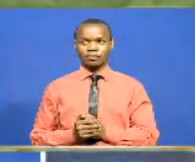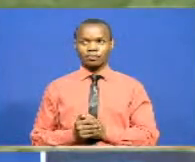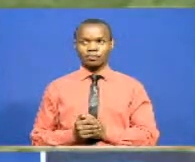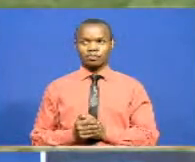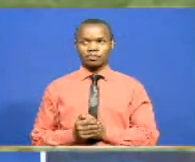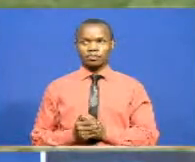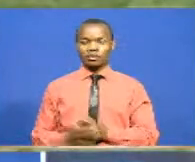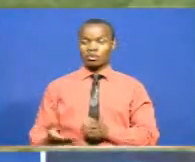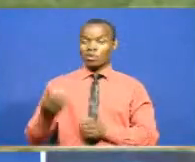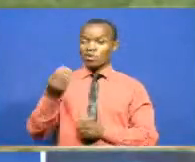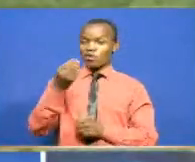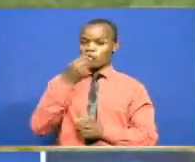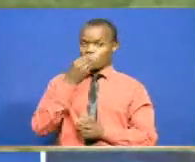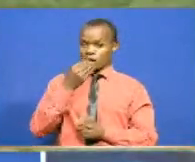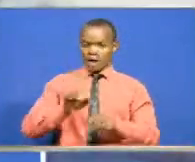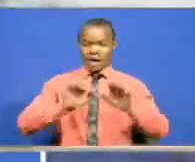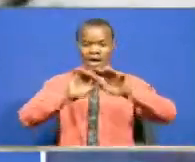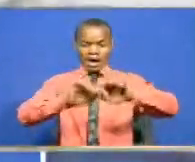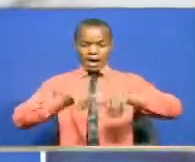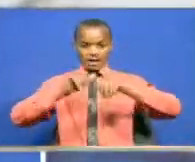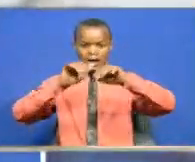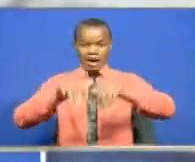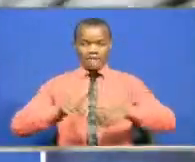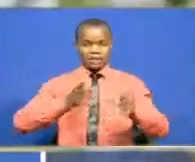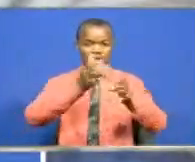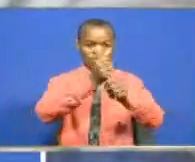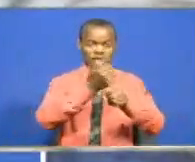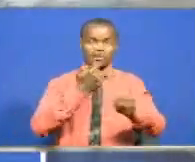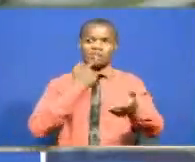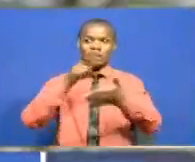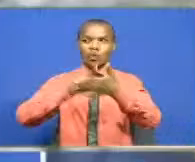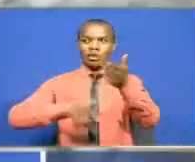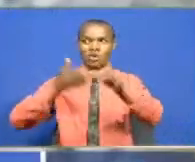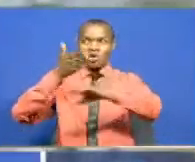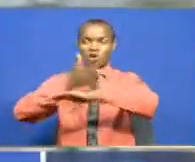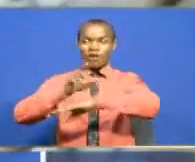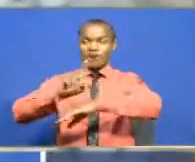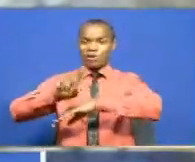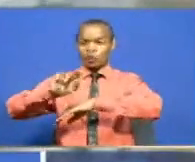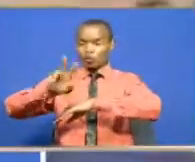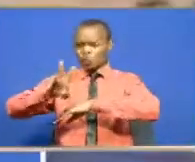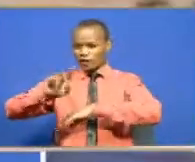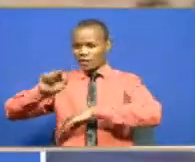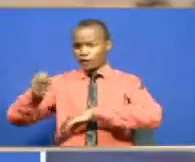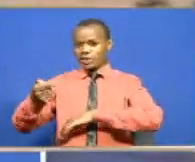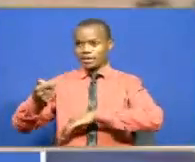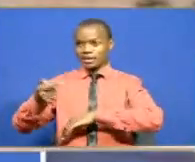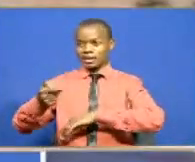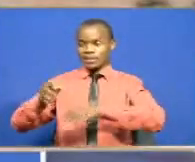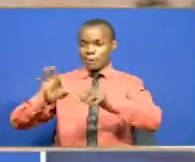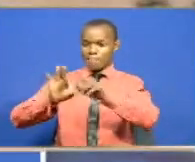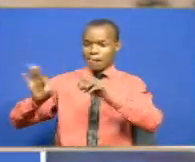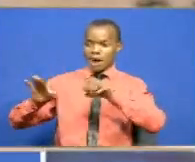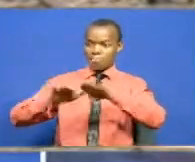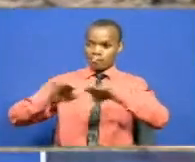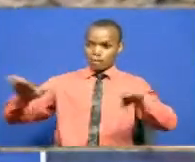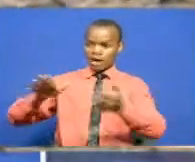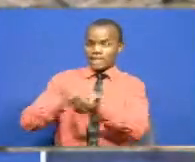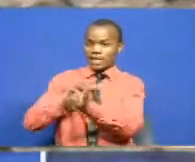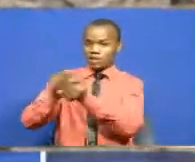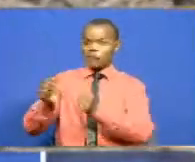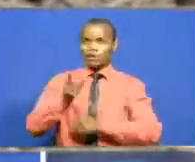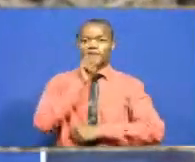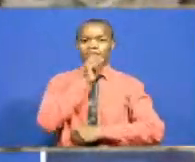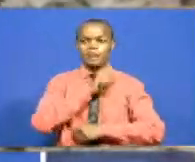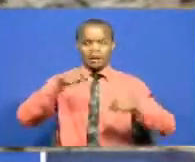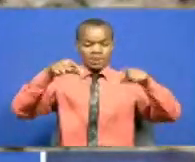The Food and Agriculture Organization says over 200,000 hectares of land in parts of Ethiopia have been damaged by the pests since